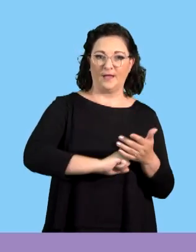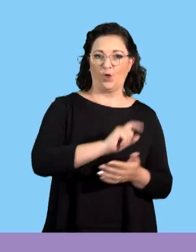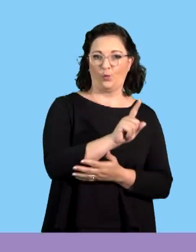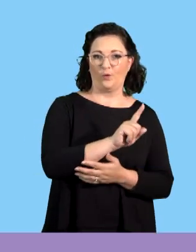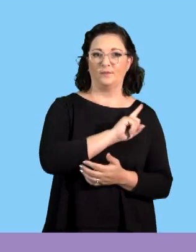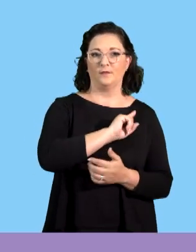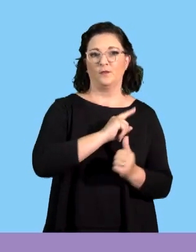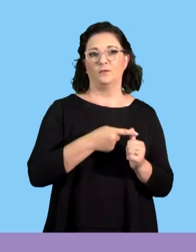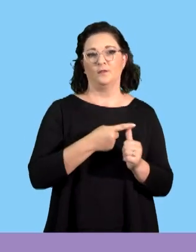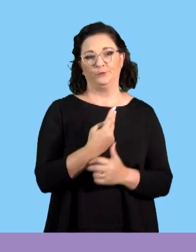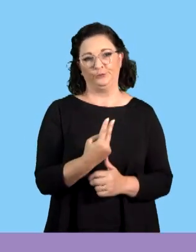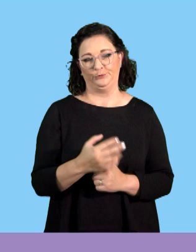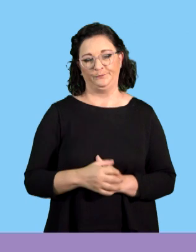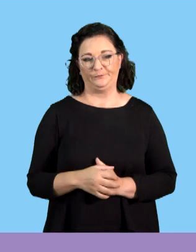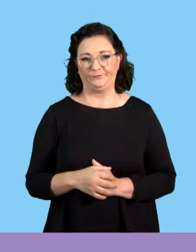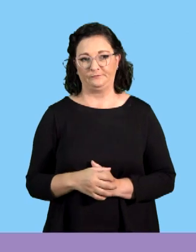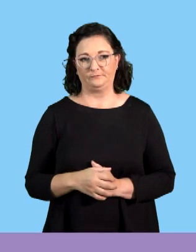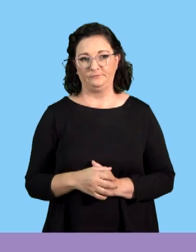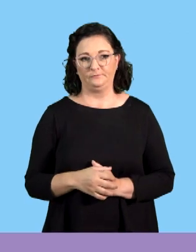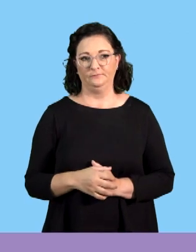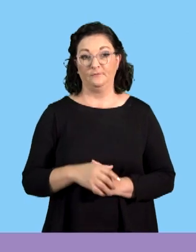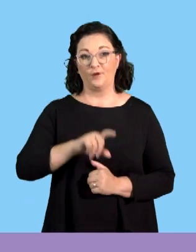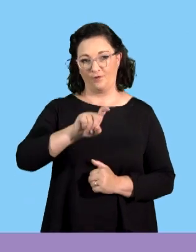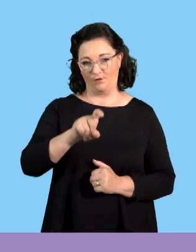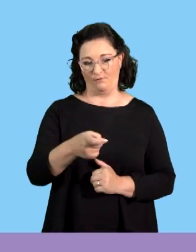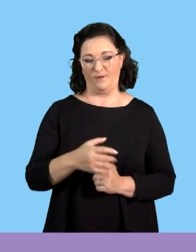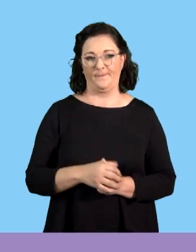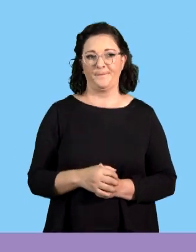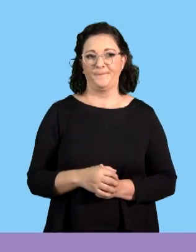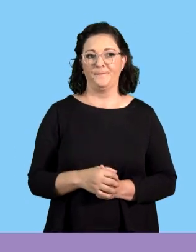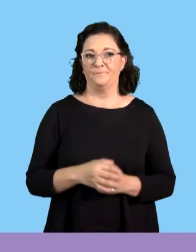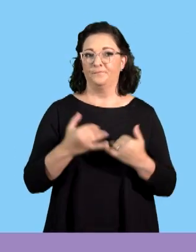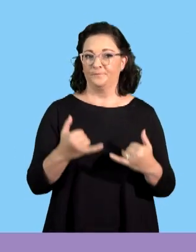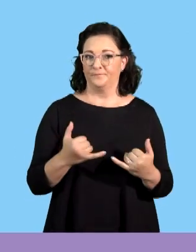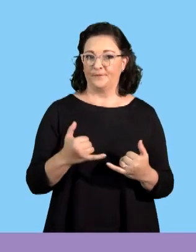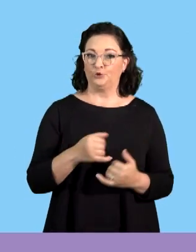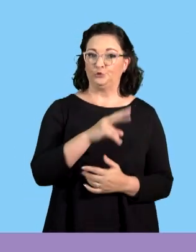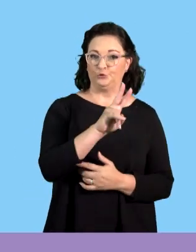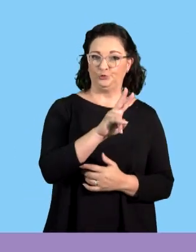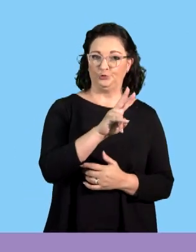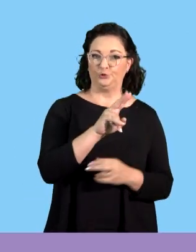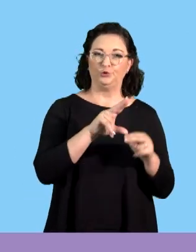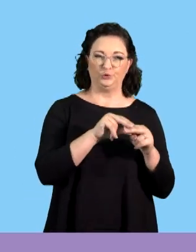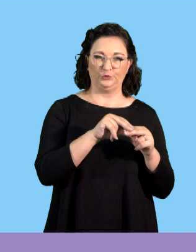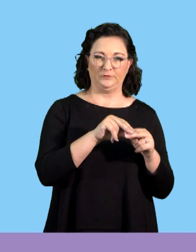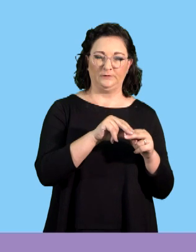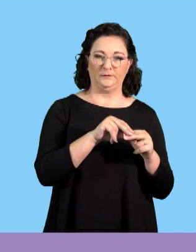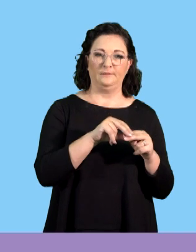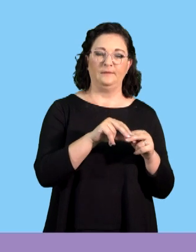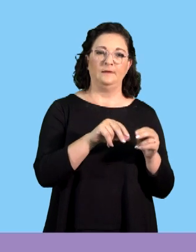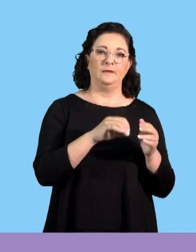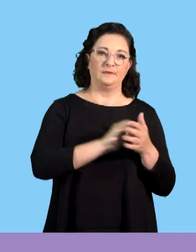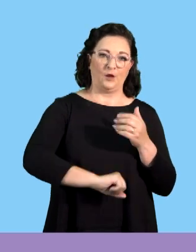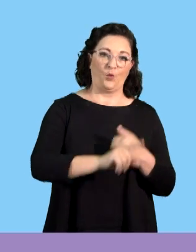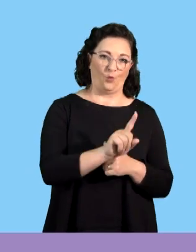1 10, which will leave you with 2 tens. Now you replace your comma there, then you go 2